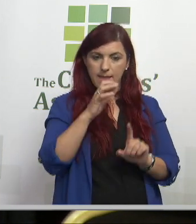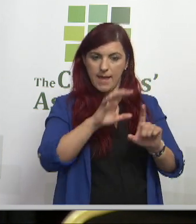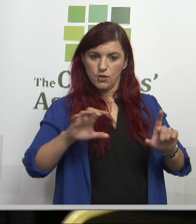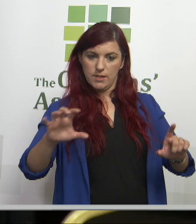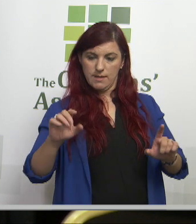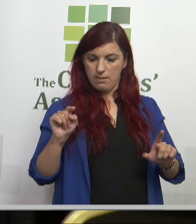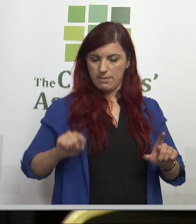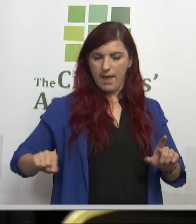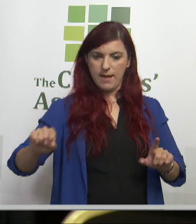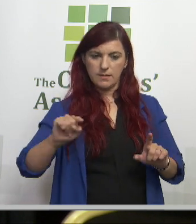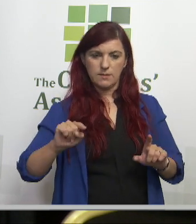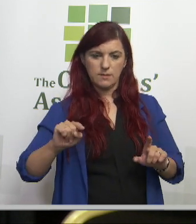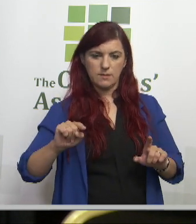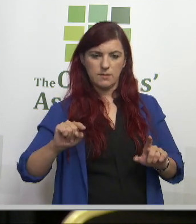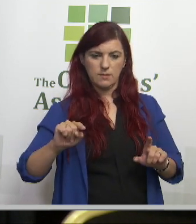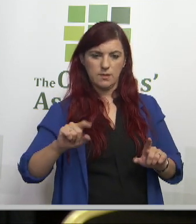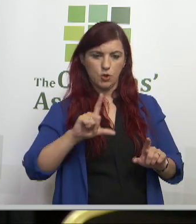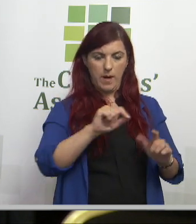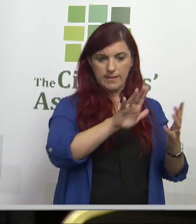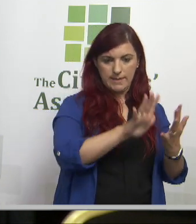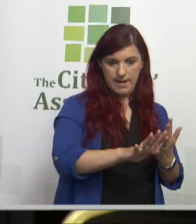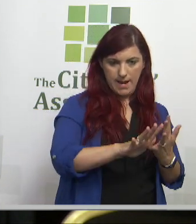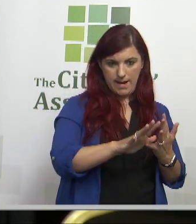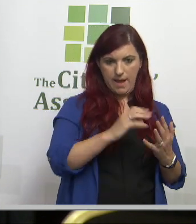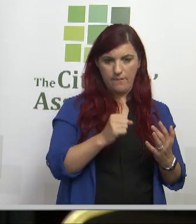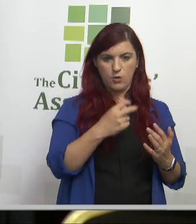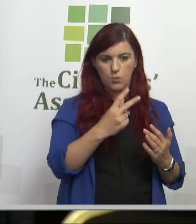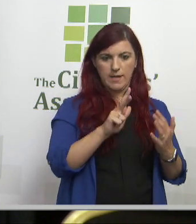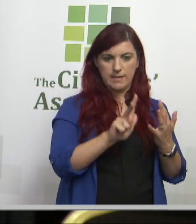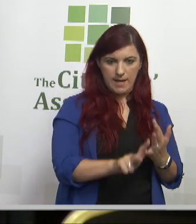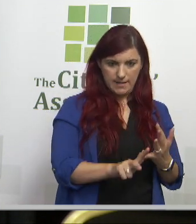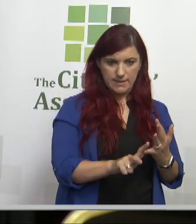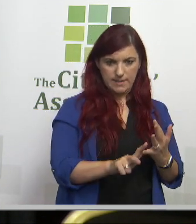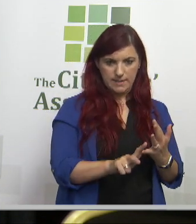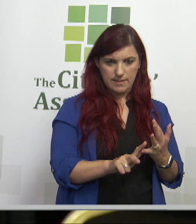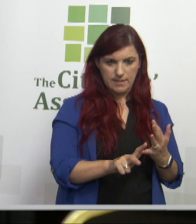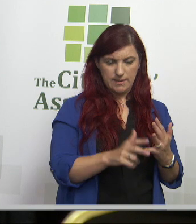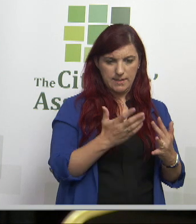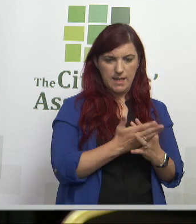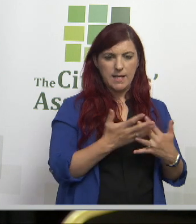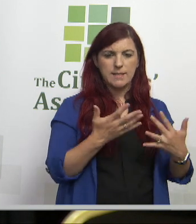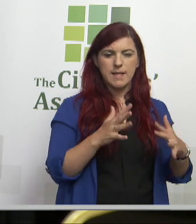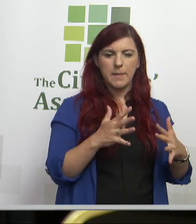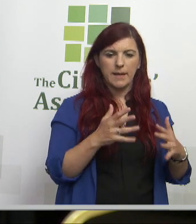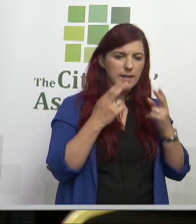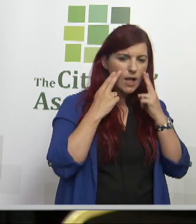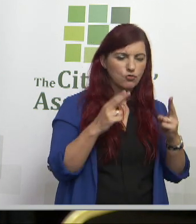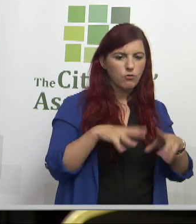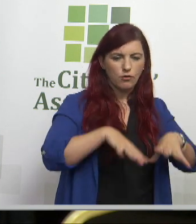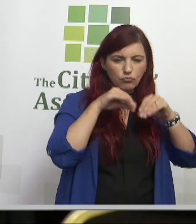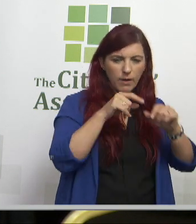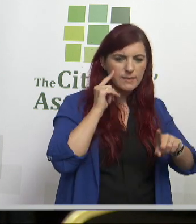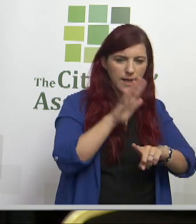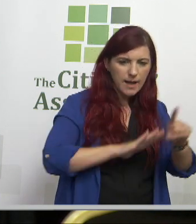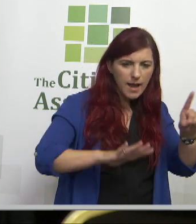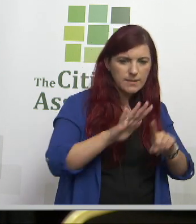at, in 2010, we had 28% semi-natural grassland, which is grassland which has a lot of different